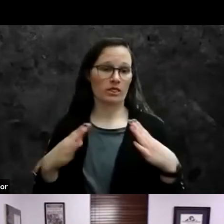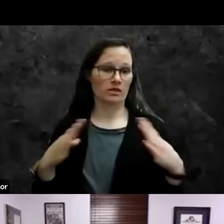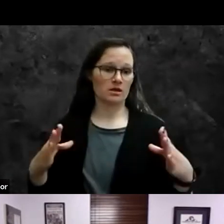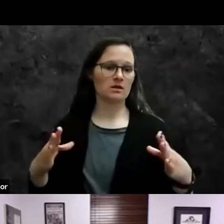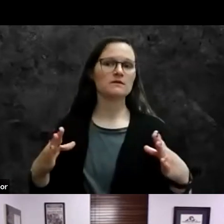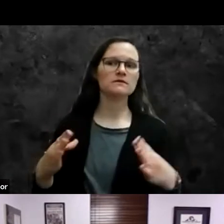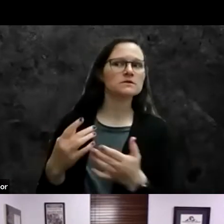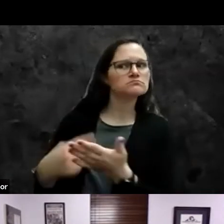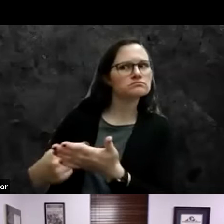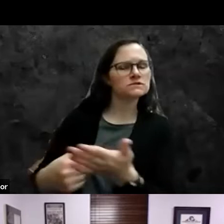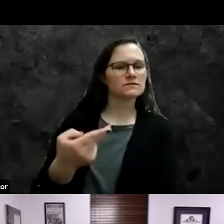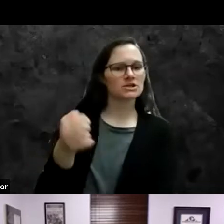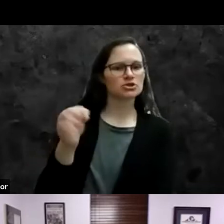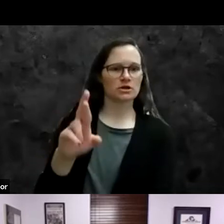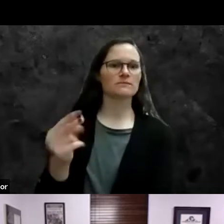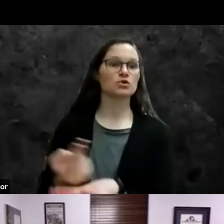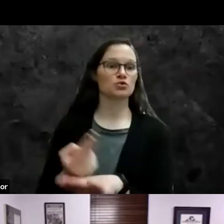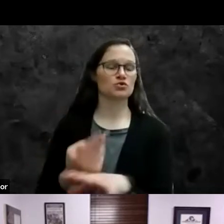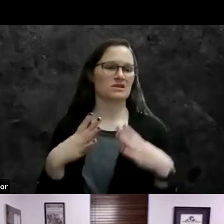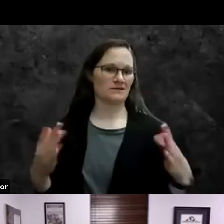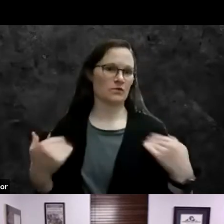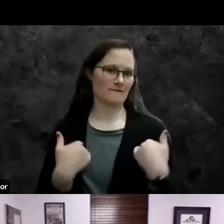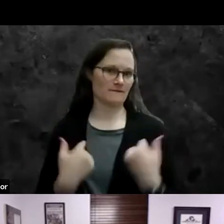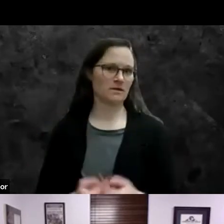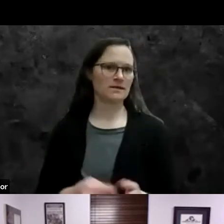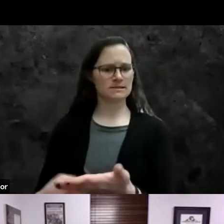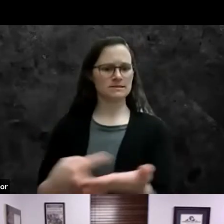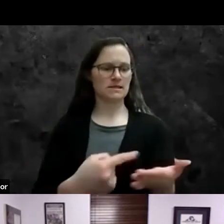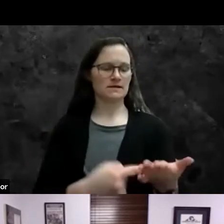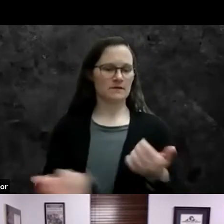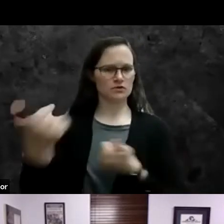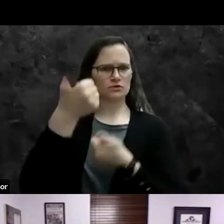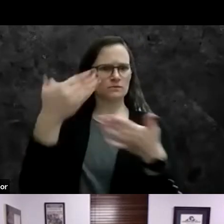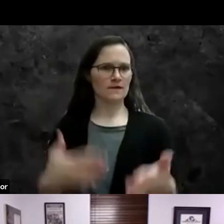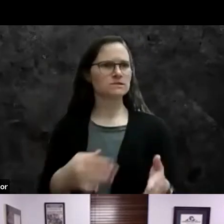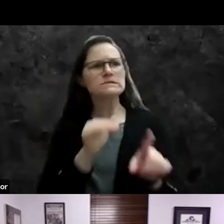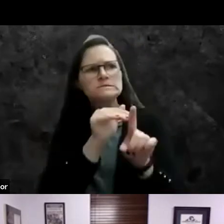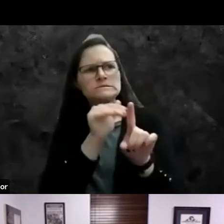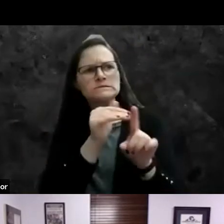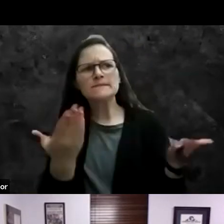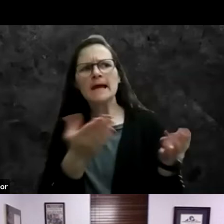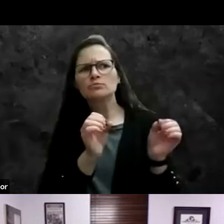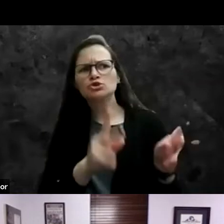have. Yeah, and talk to your supervisor if you don't have any leave and see what options there might be.